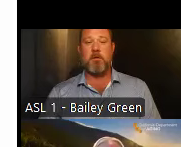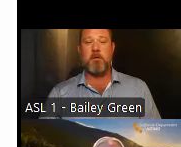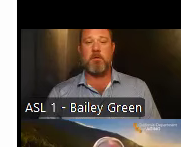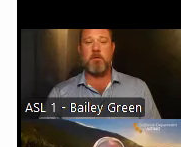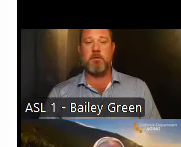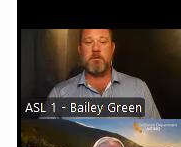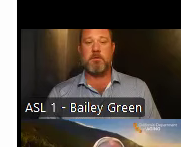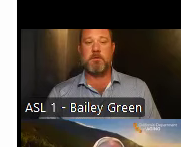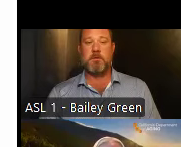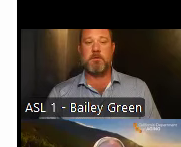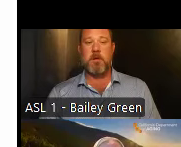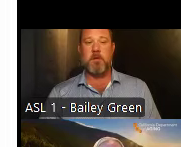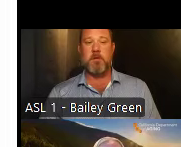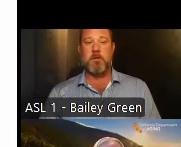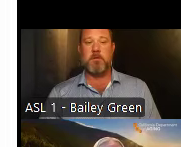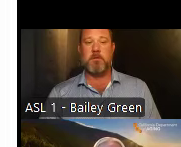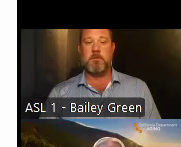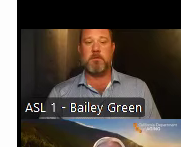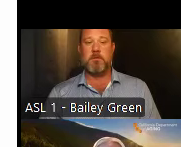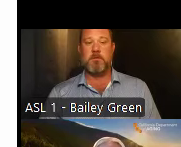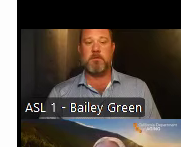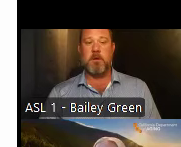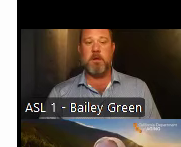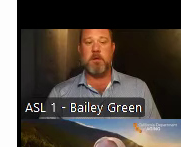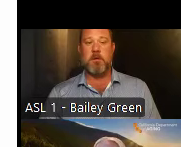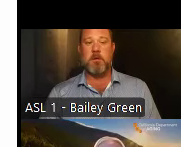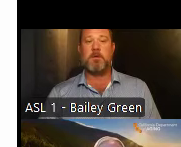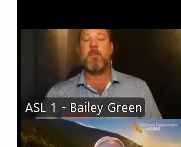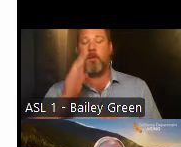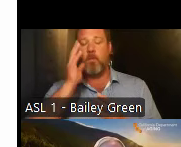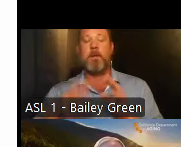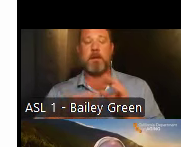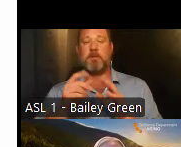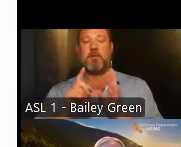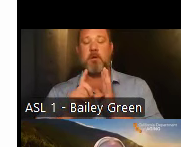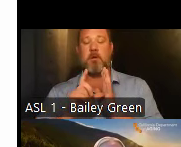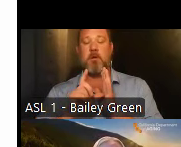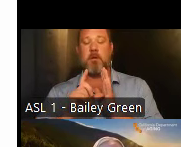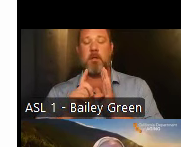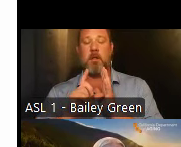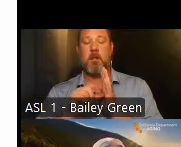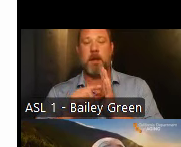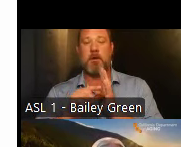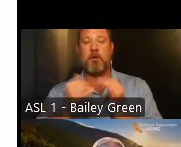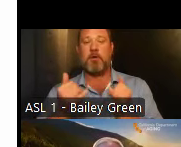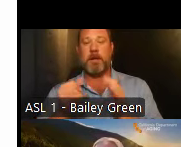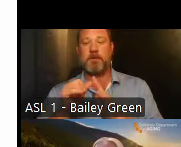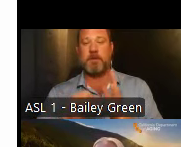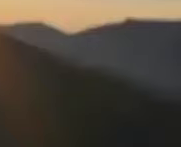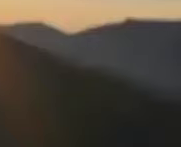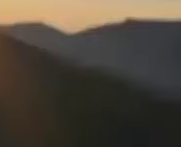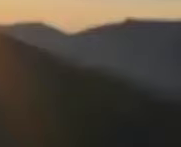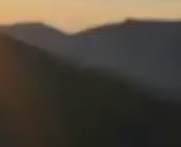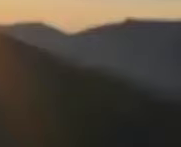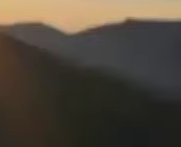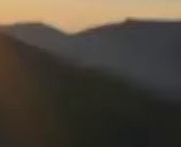So I think from there, there will be an additional public comment period later on today's agenda. I think